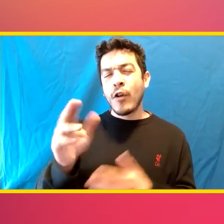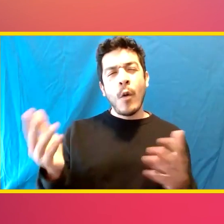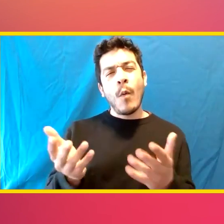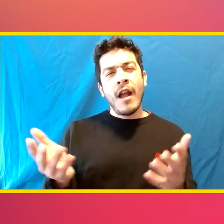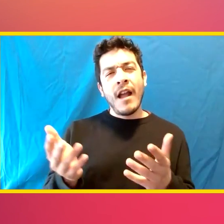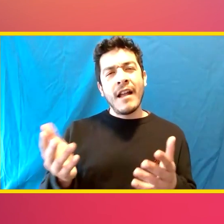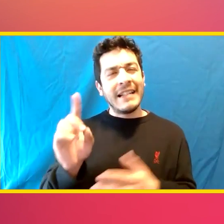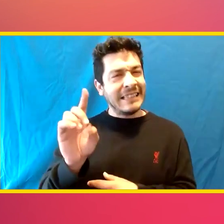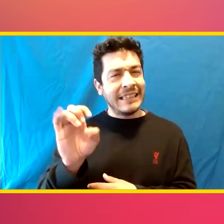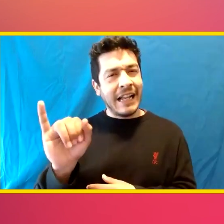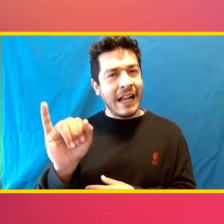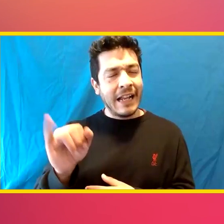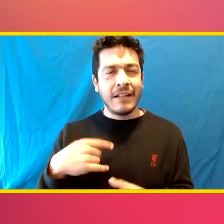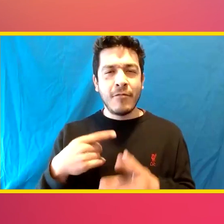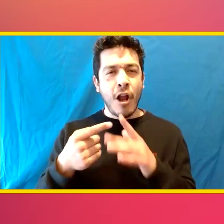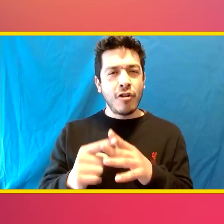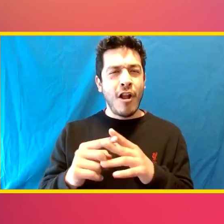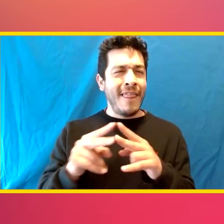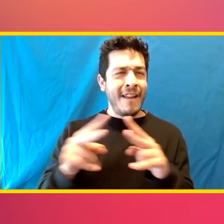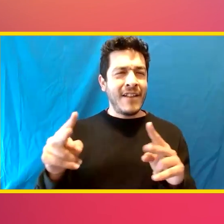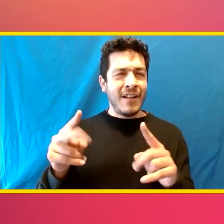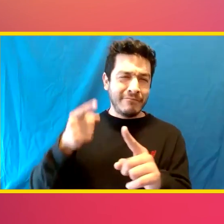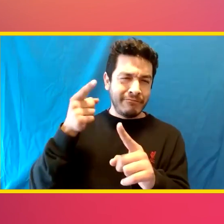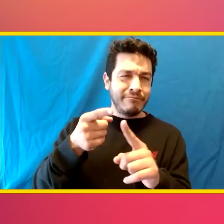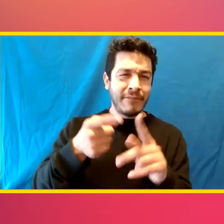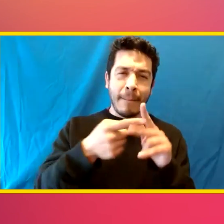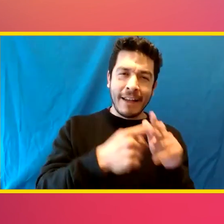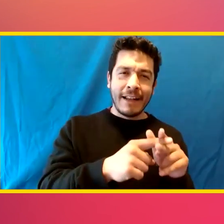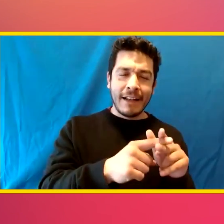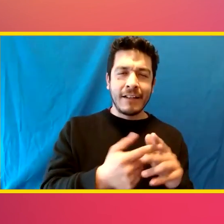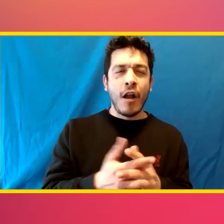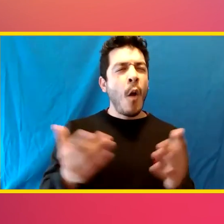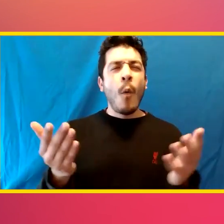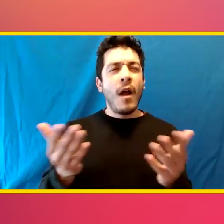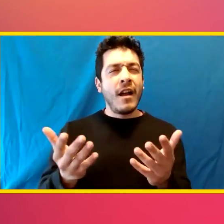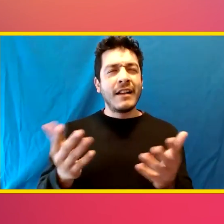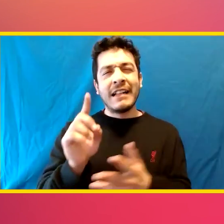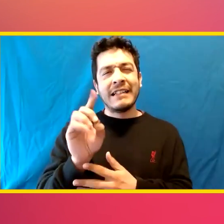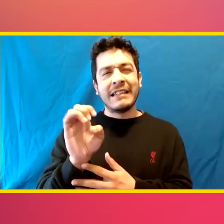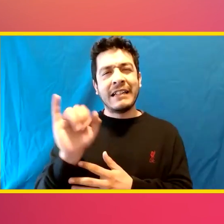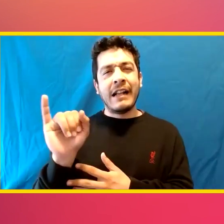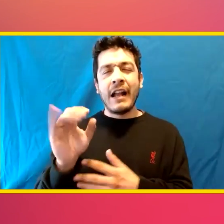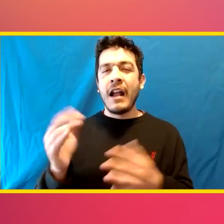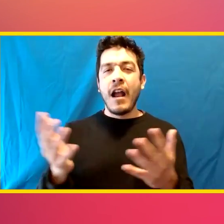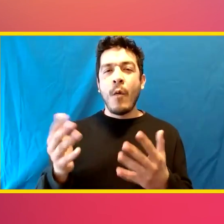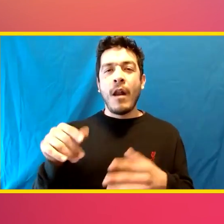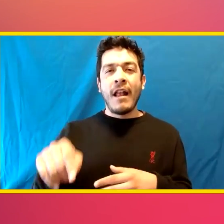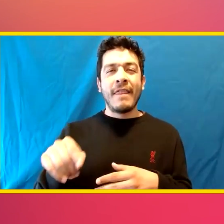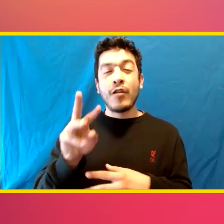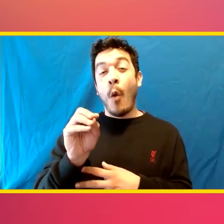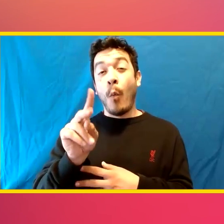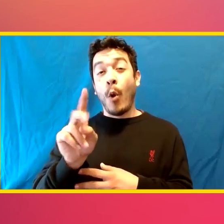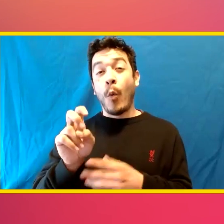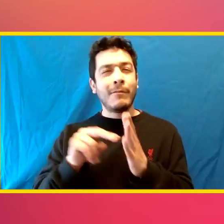is DEI? Let's start at the very beginning. What is this DEI and this